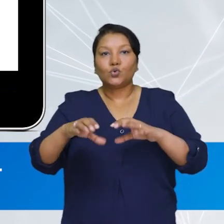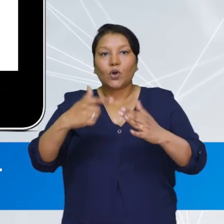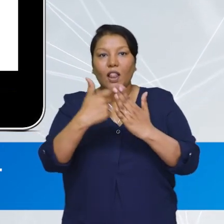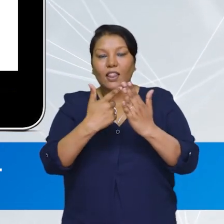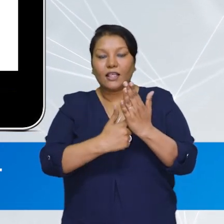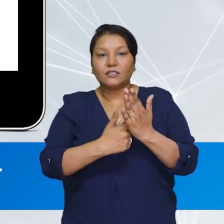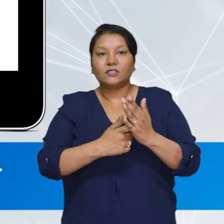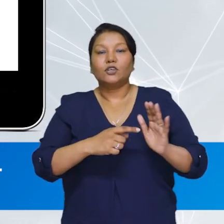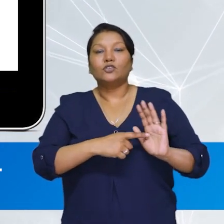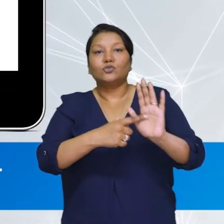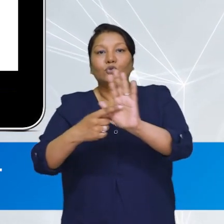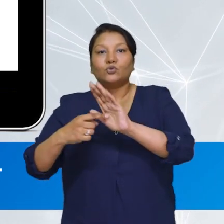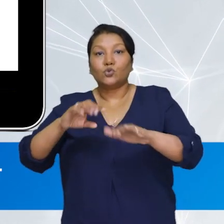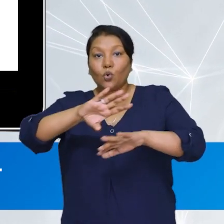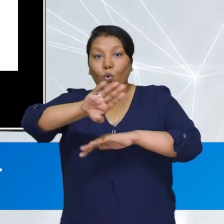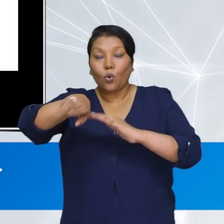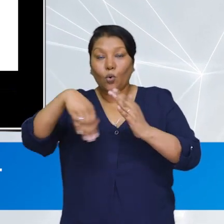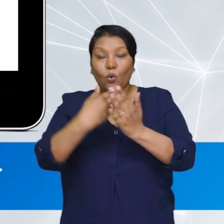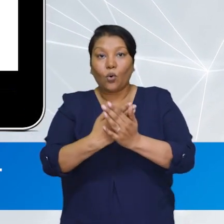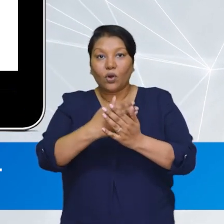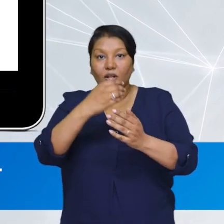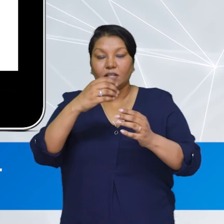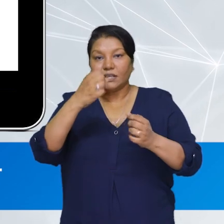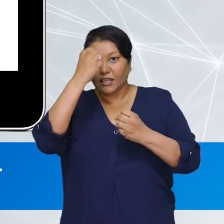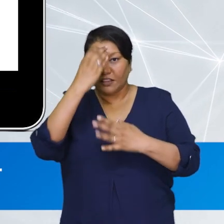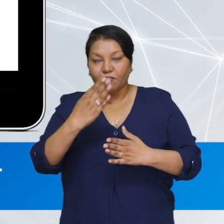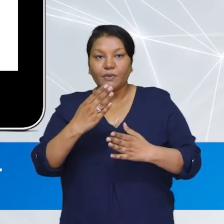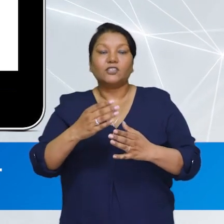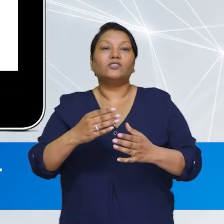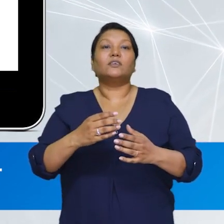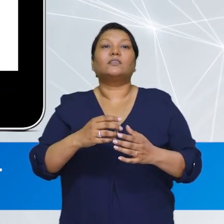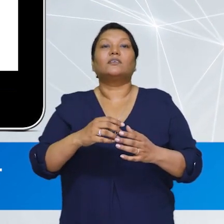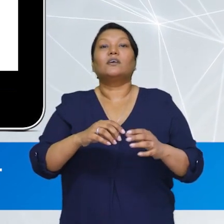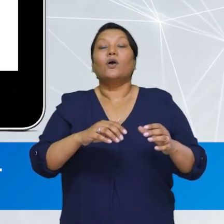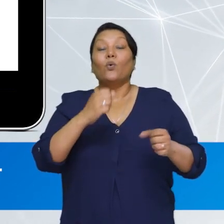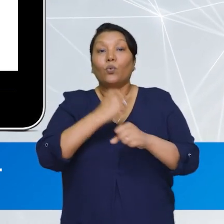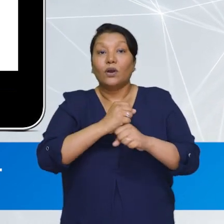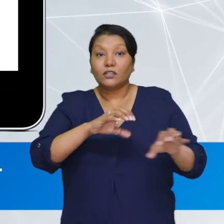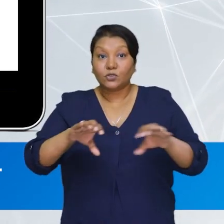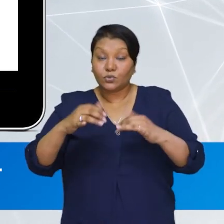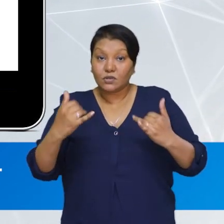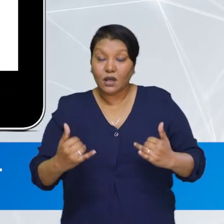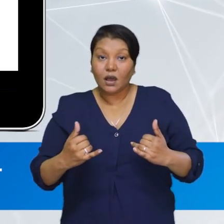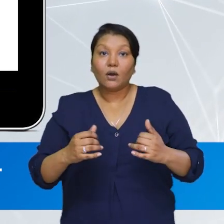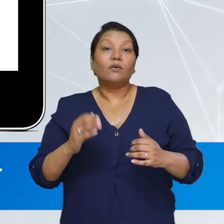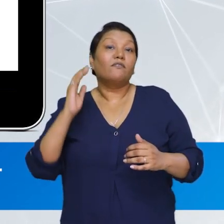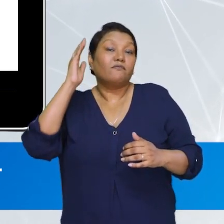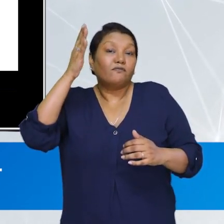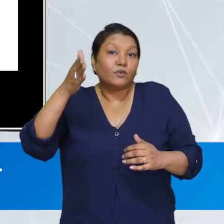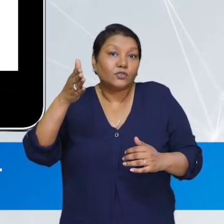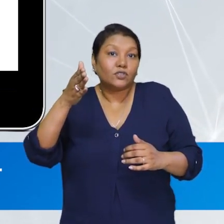pending work, work that has not been submitted, and assignments you have completed.